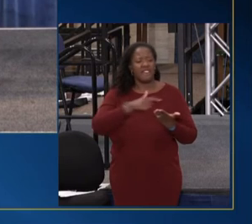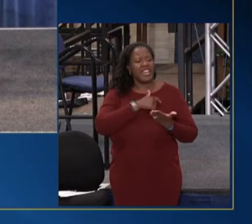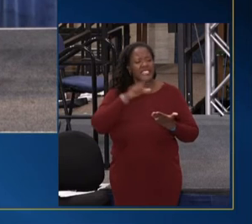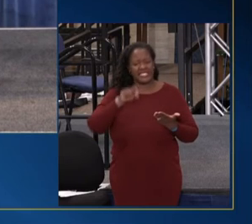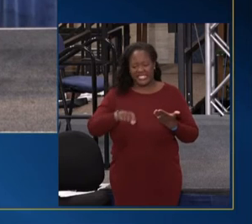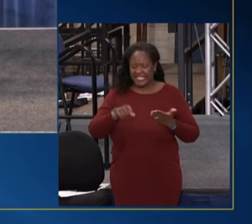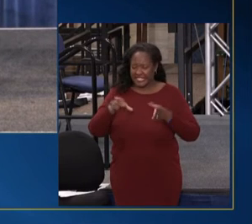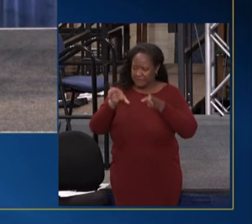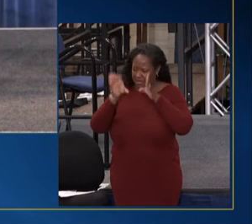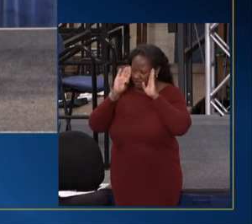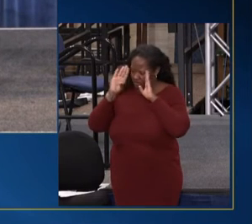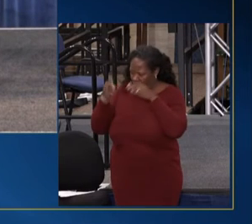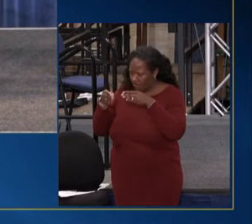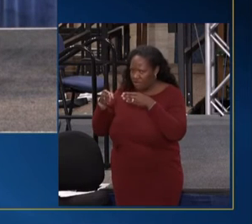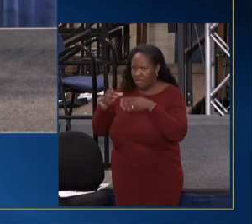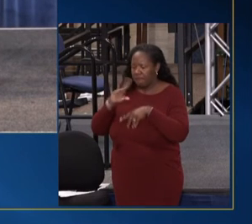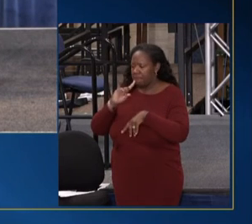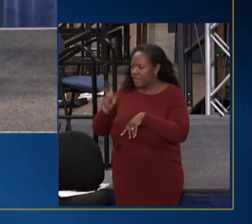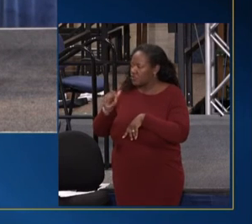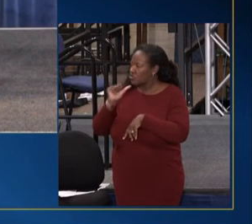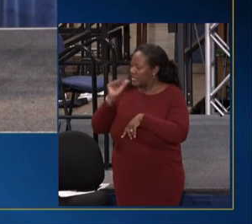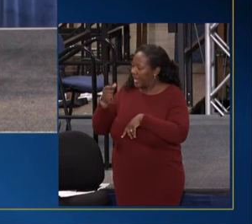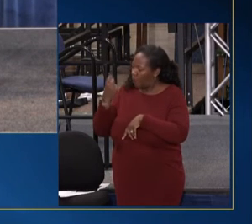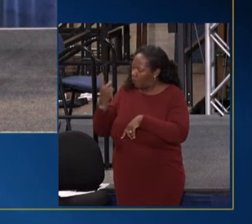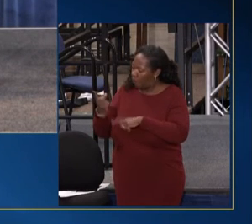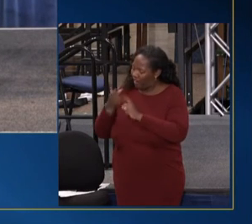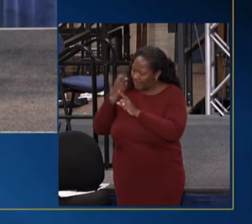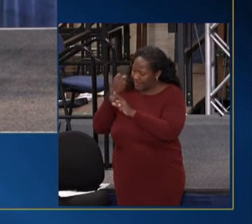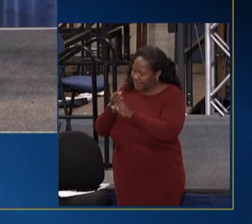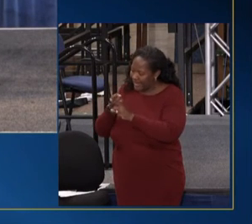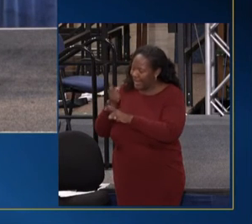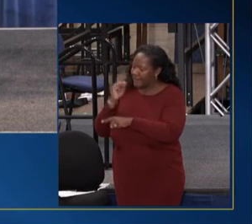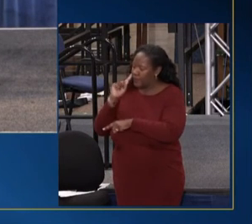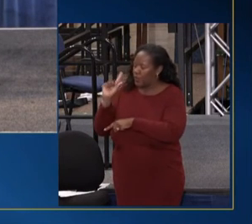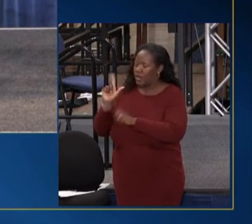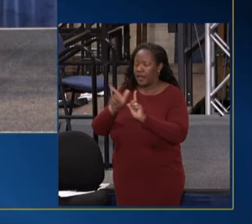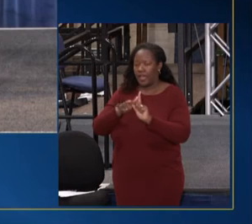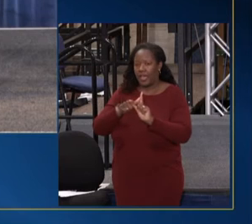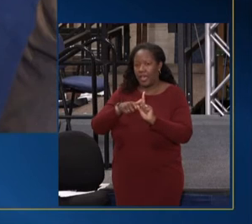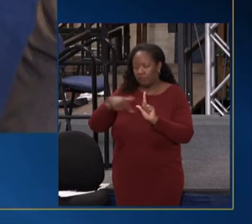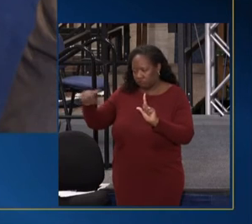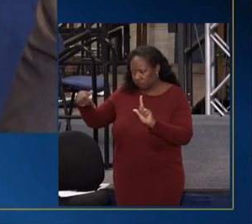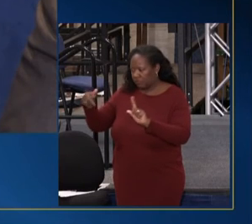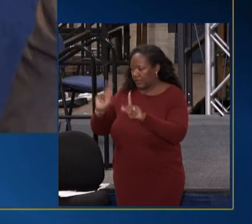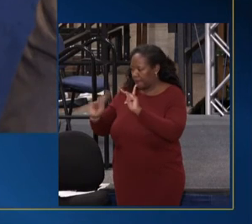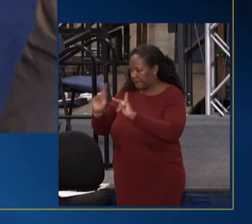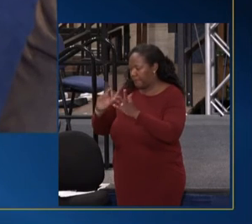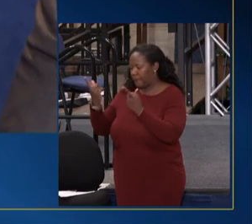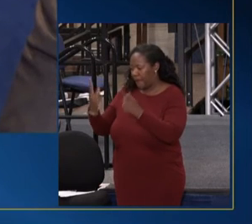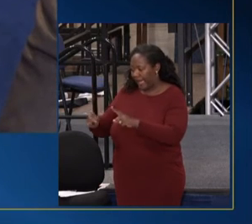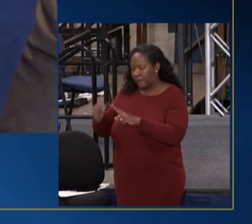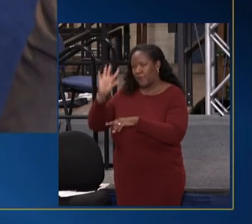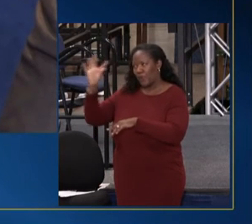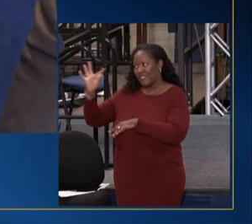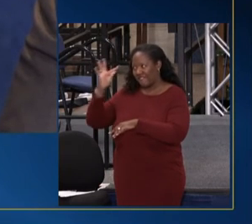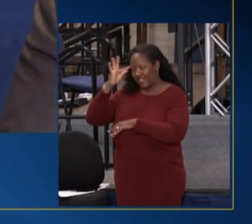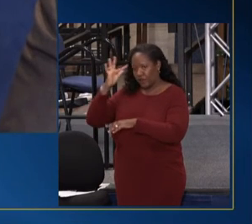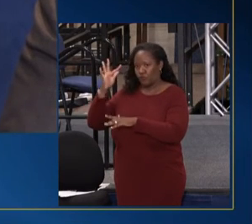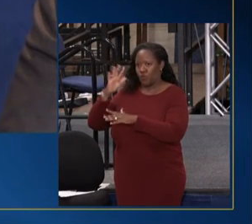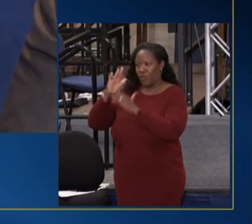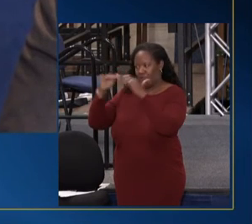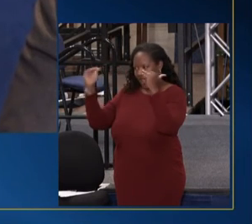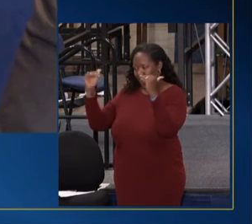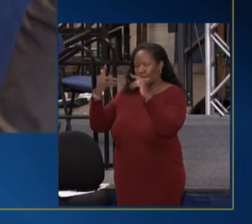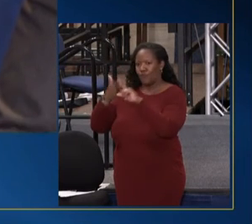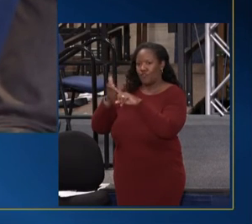make sure that not a single attack on LGBTQ people happens on the federal level through our appropriations process.